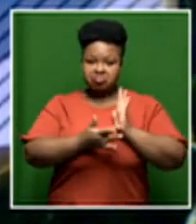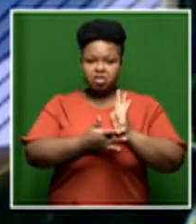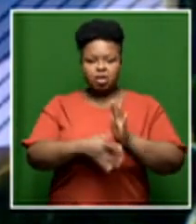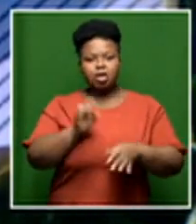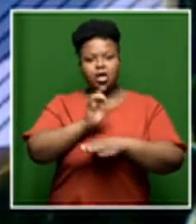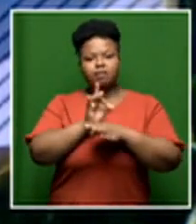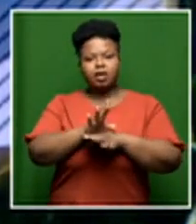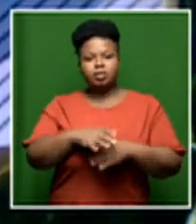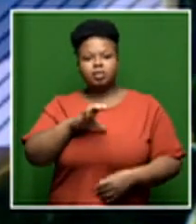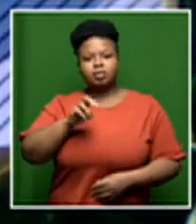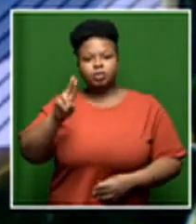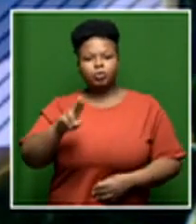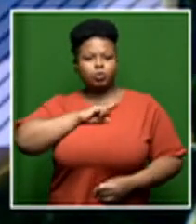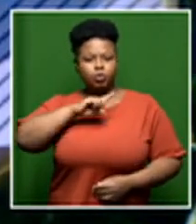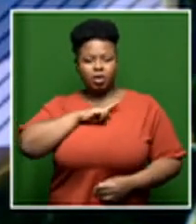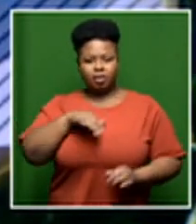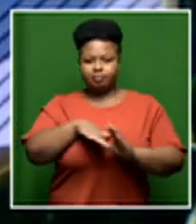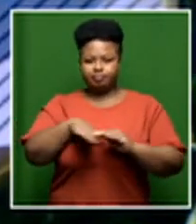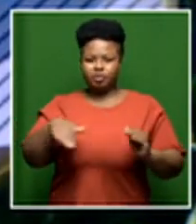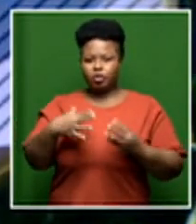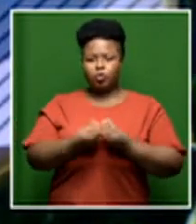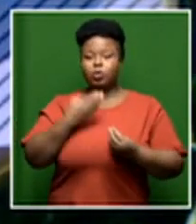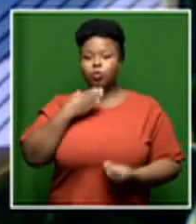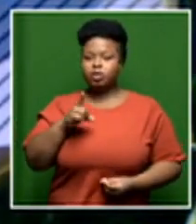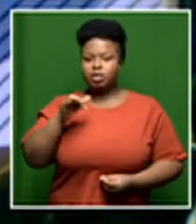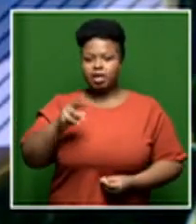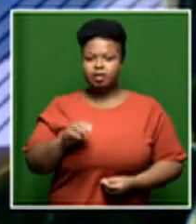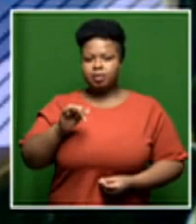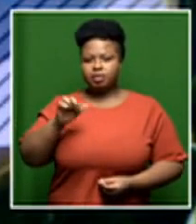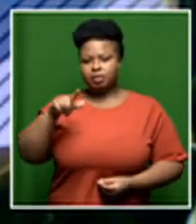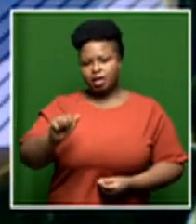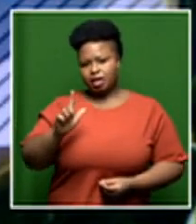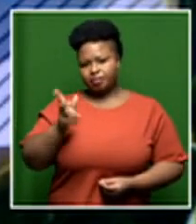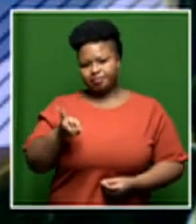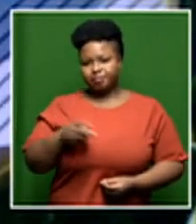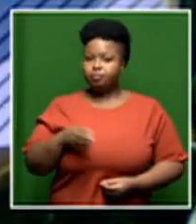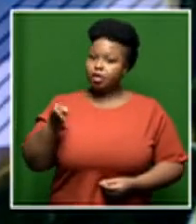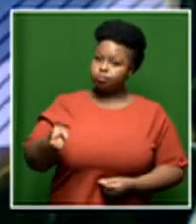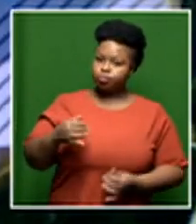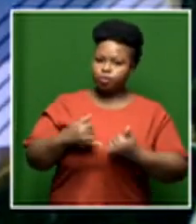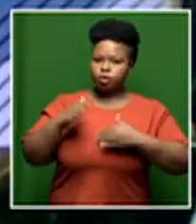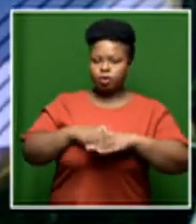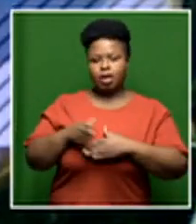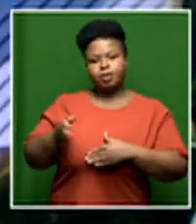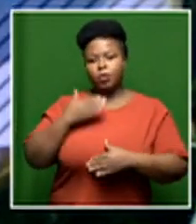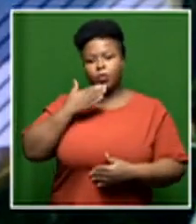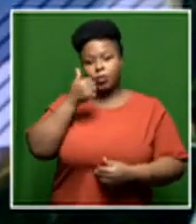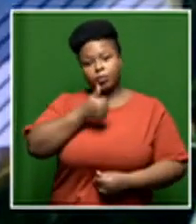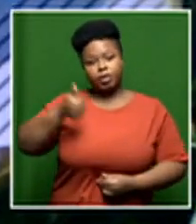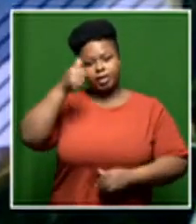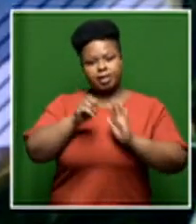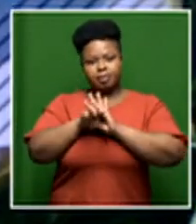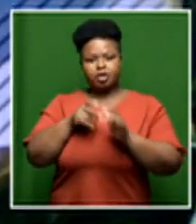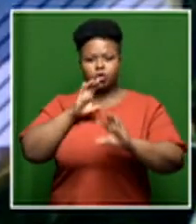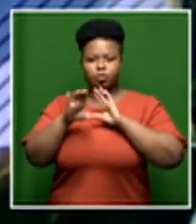advisor at Chippa United after they parted ways with Dan Malesela again. Joining me online now is a head of media